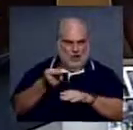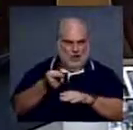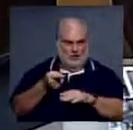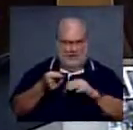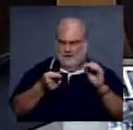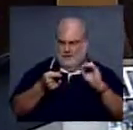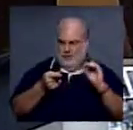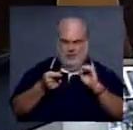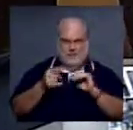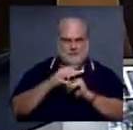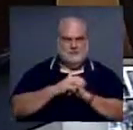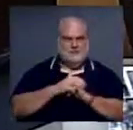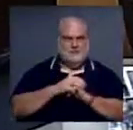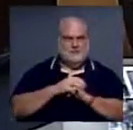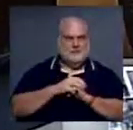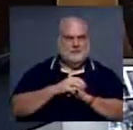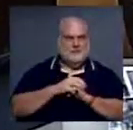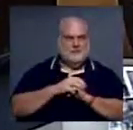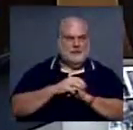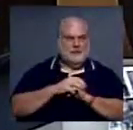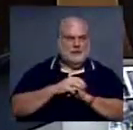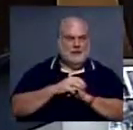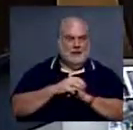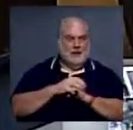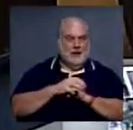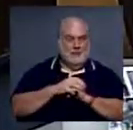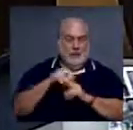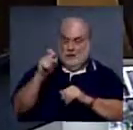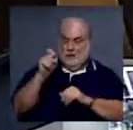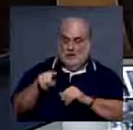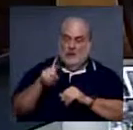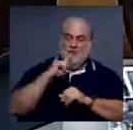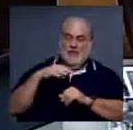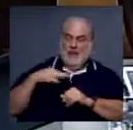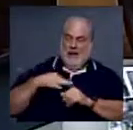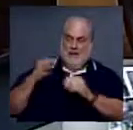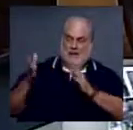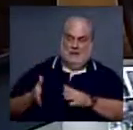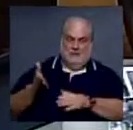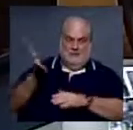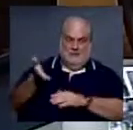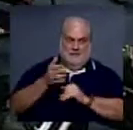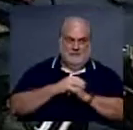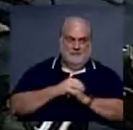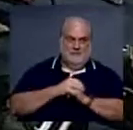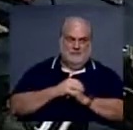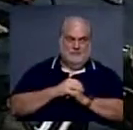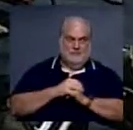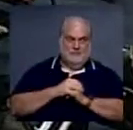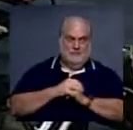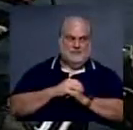all. Okay, now, next question is for the applicant, Mayor.